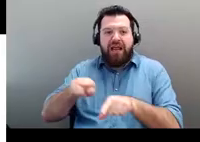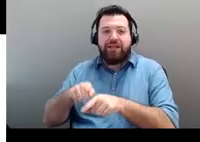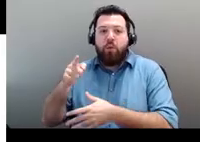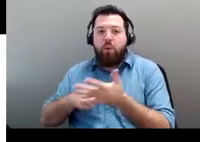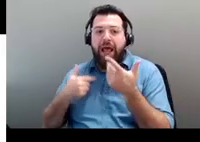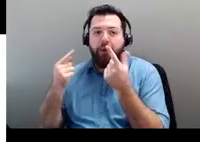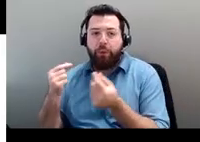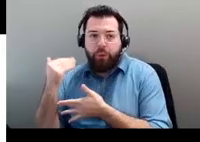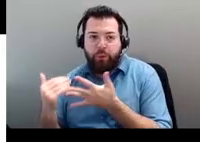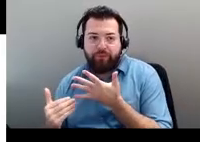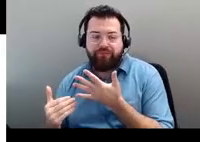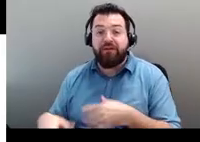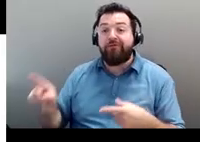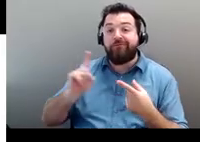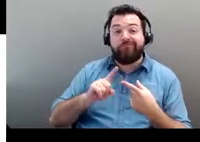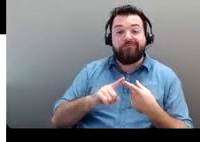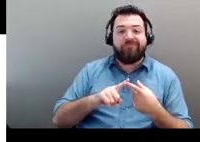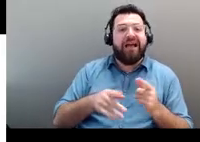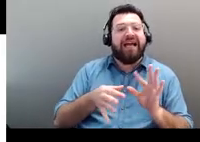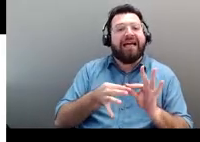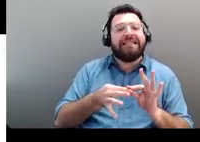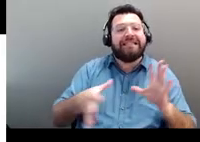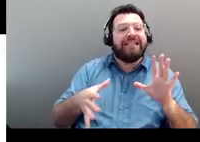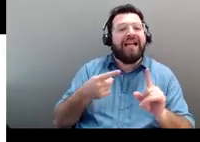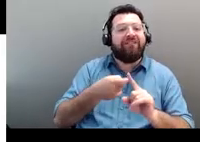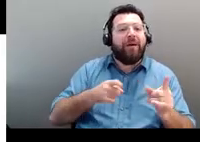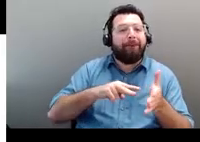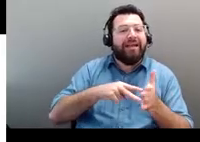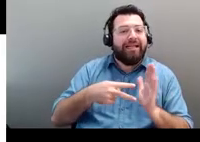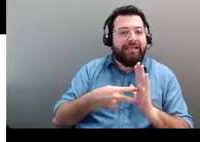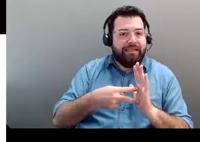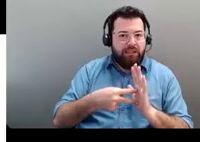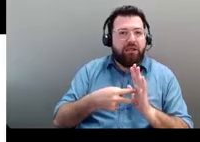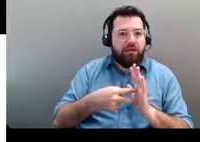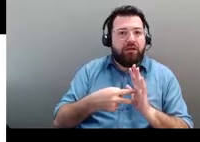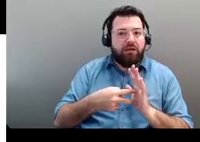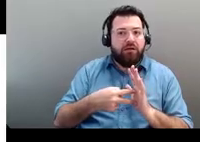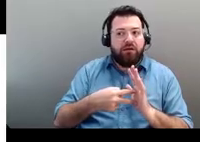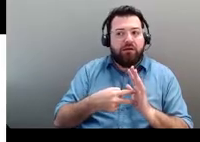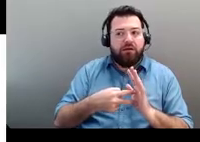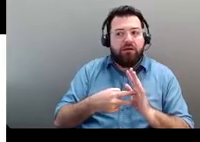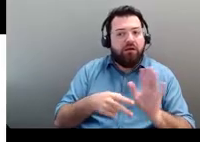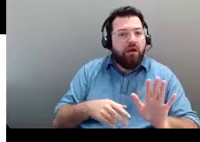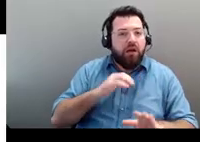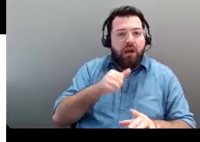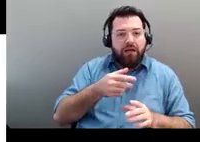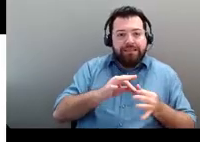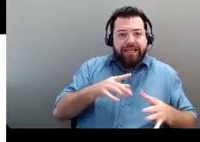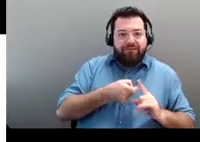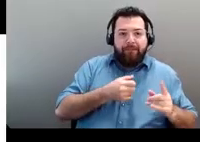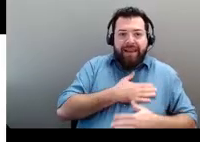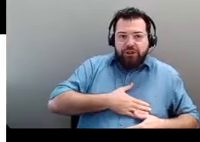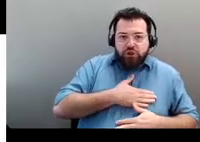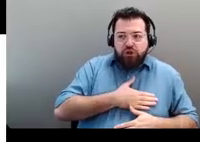I disconnect the next generation from meaning, not from pleasure, from